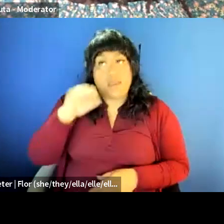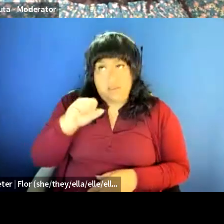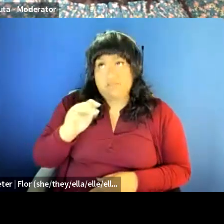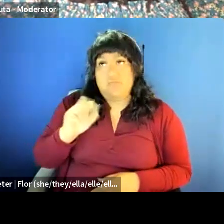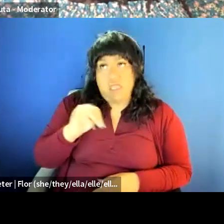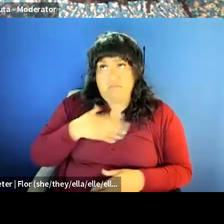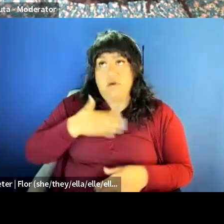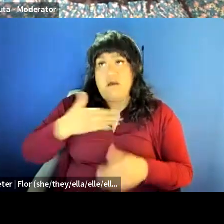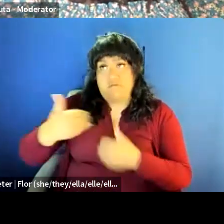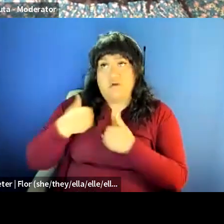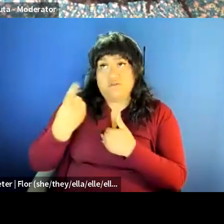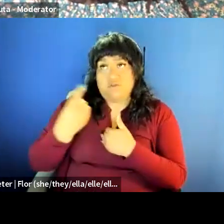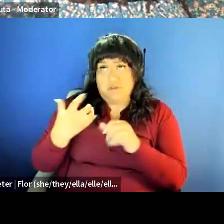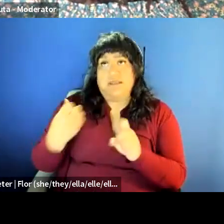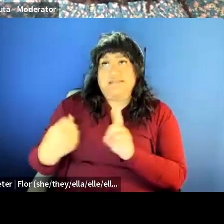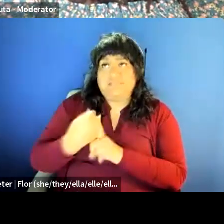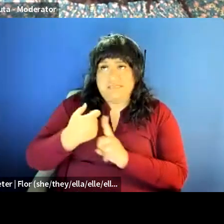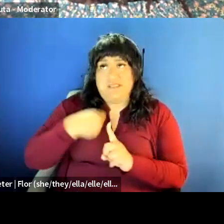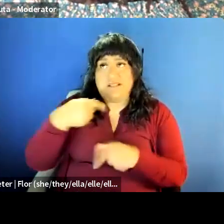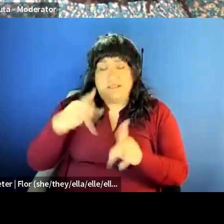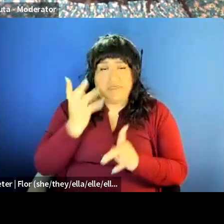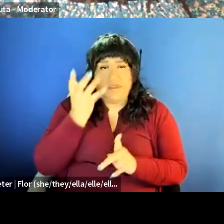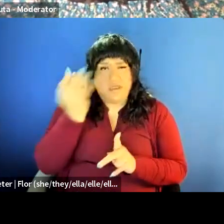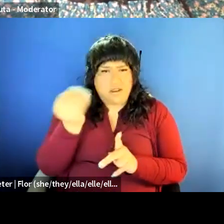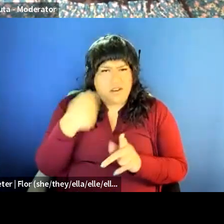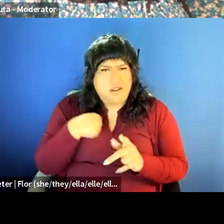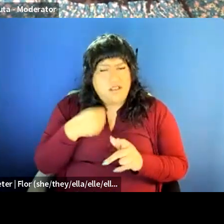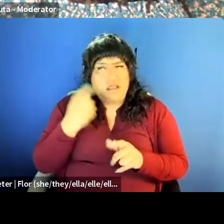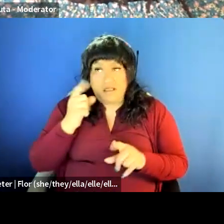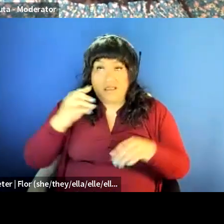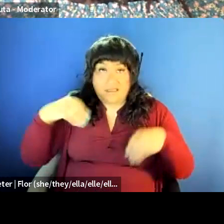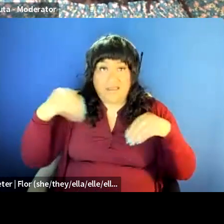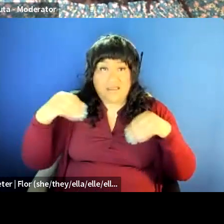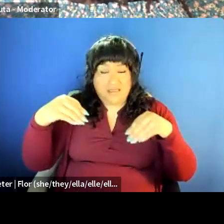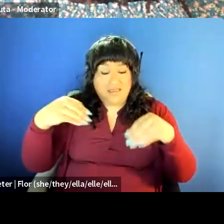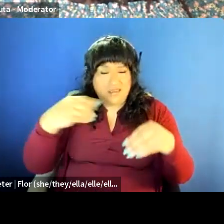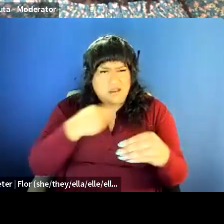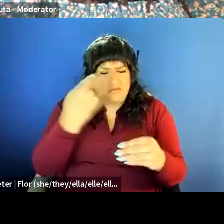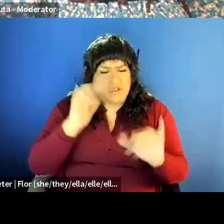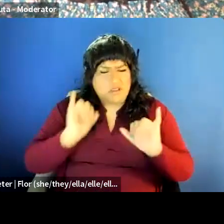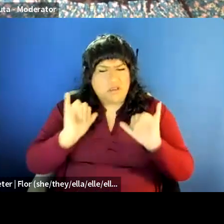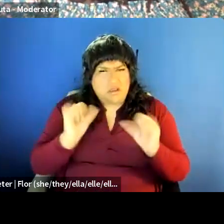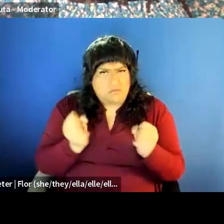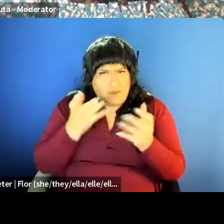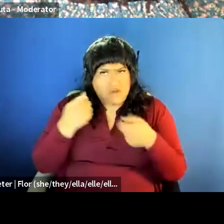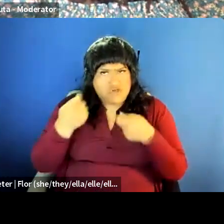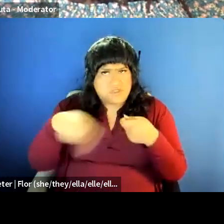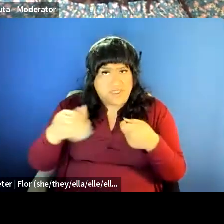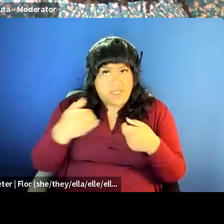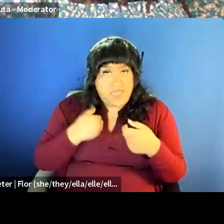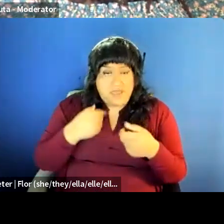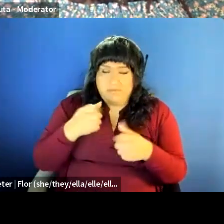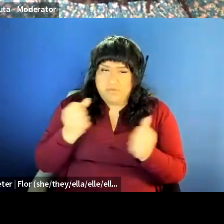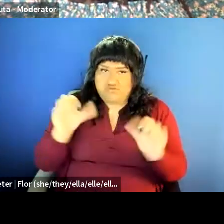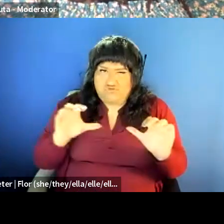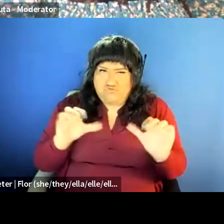me. Let me get out of here. And I realized how much control they had on me getting out. And I was like, I'm going to do everything to get out of here